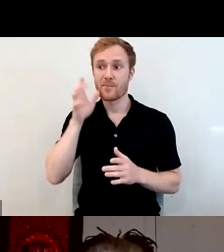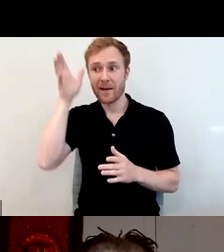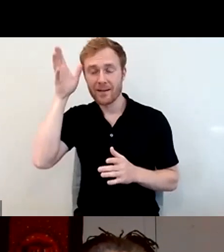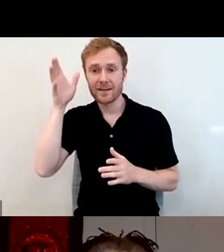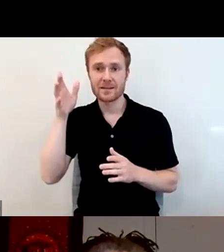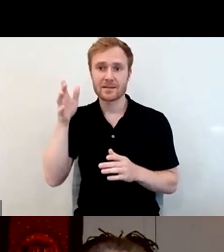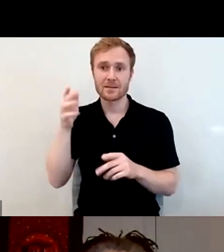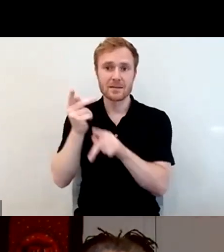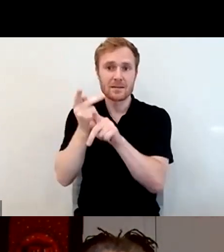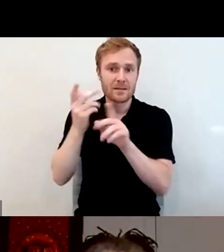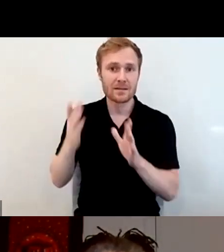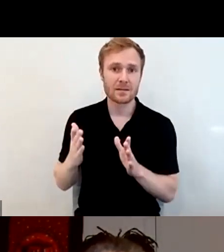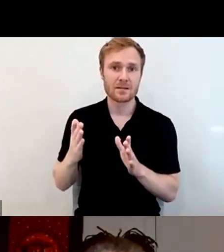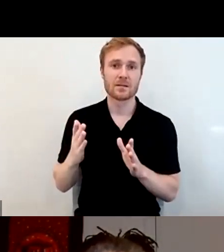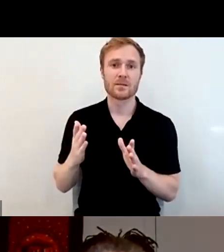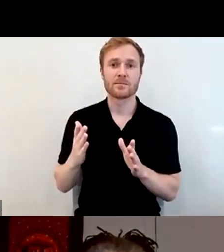caretakers?